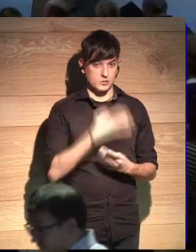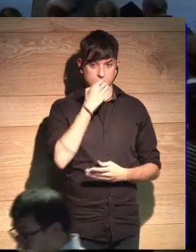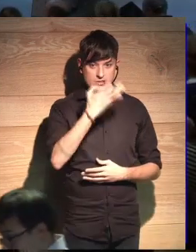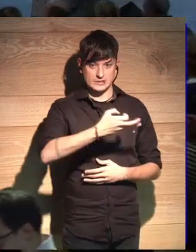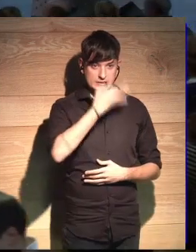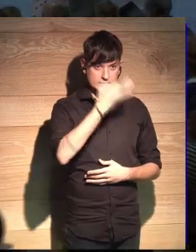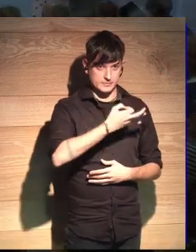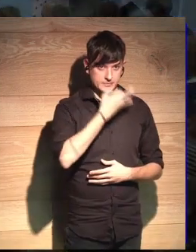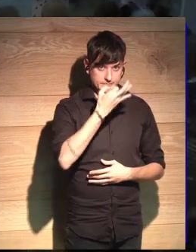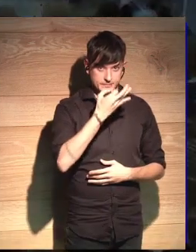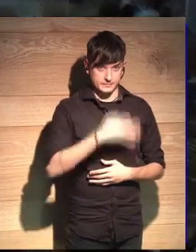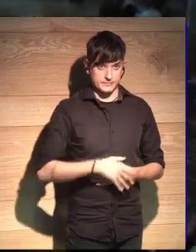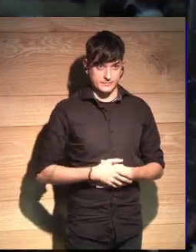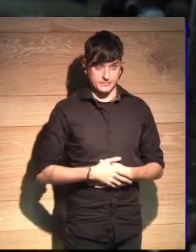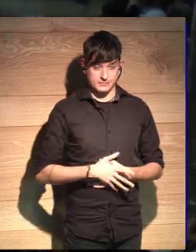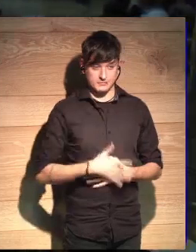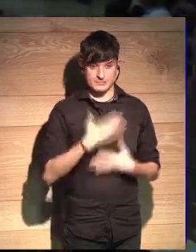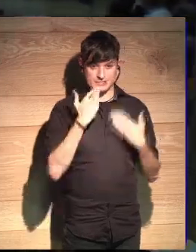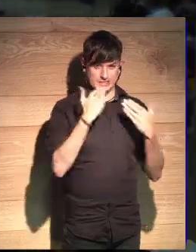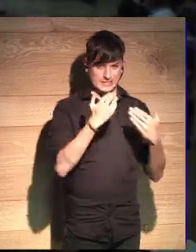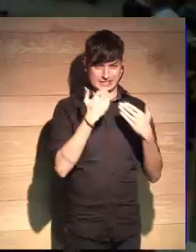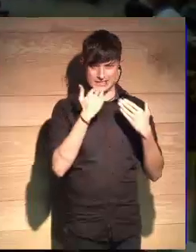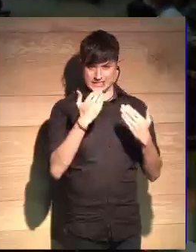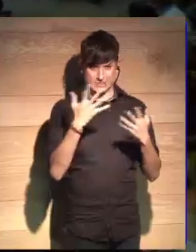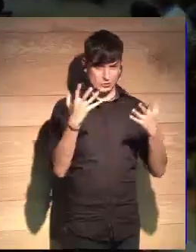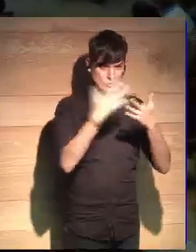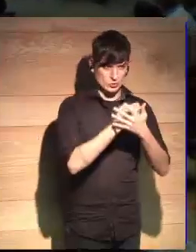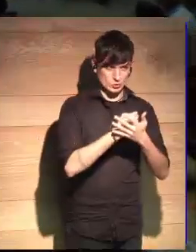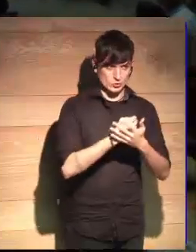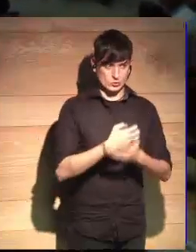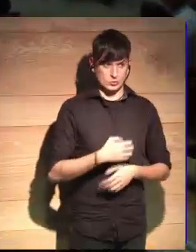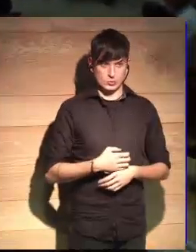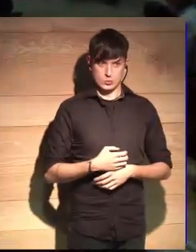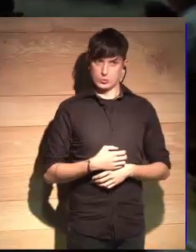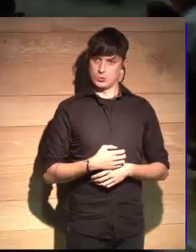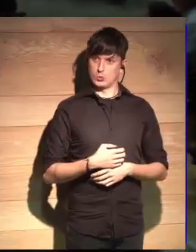Buenas tardes. Good afternoon, and thank you very much.